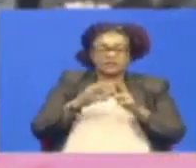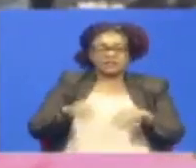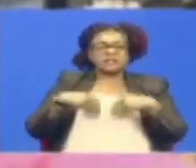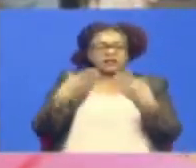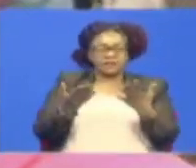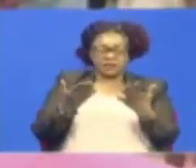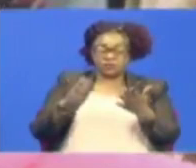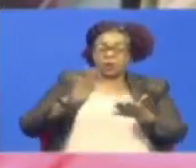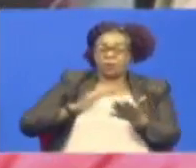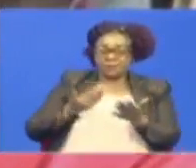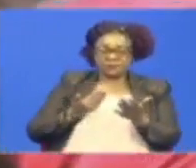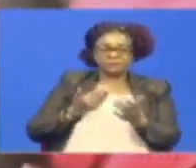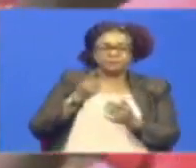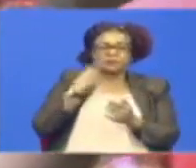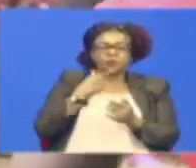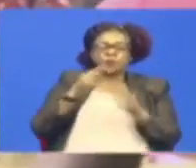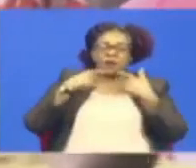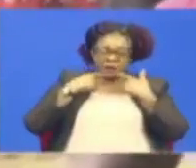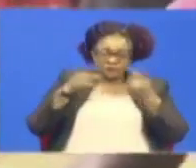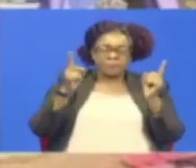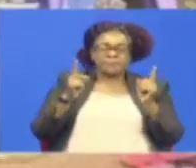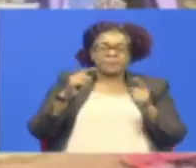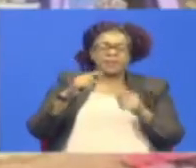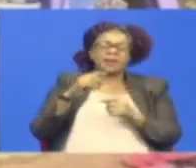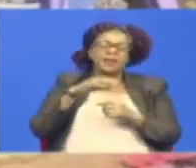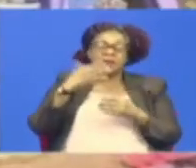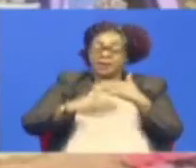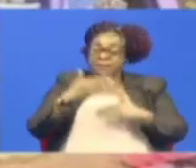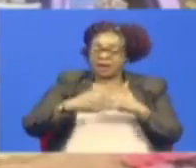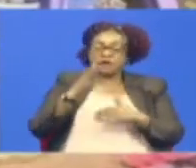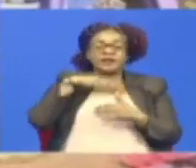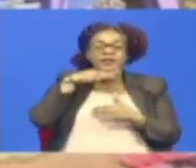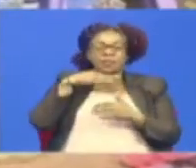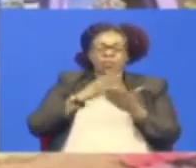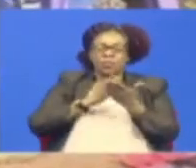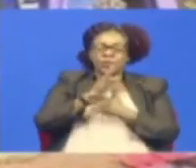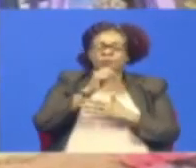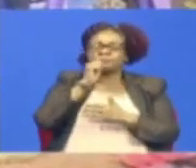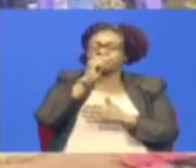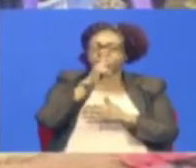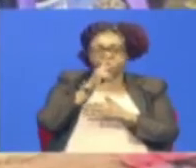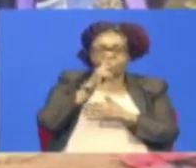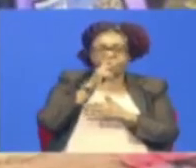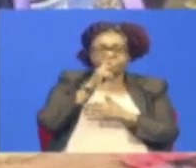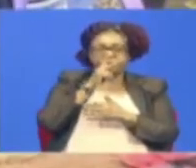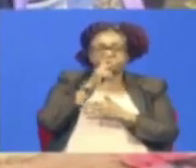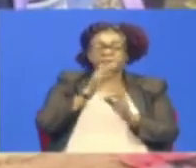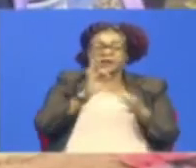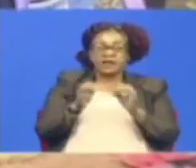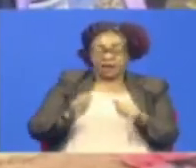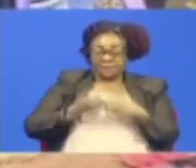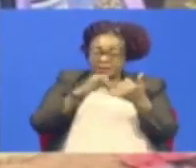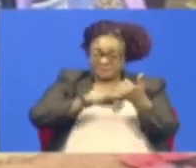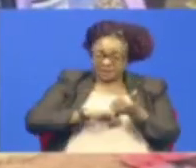woman alerts the neighbors of the death through screams and wails. If the deceased is a married man, his